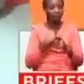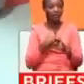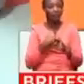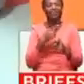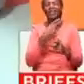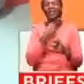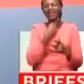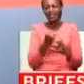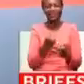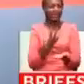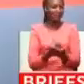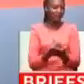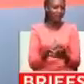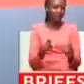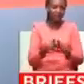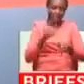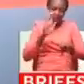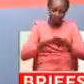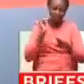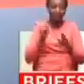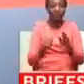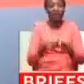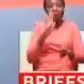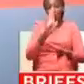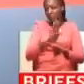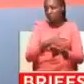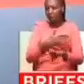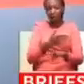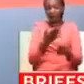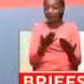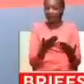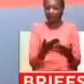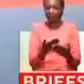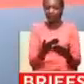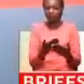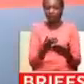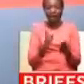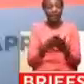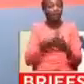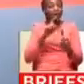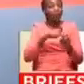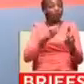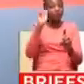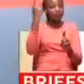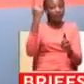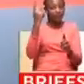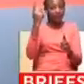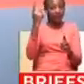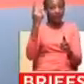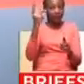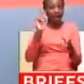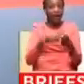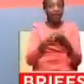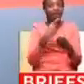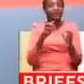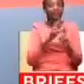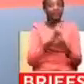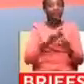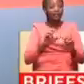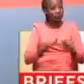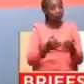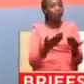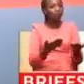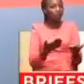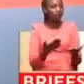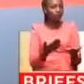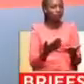know, I wanted this music career. I mean, I'd come back from Kenya. I'm in the States now. I'm ready to make this thing happen. You know,